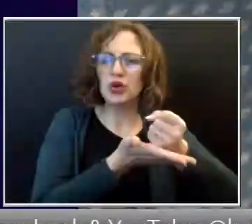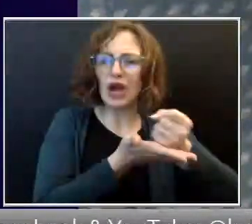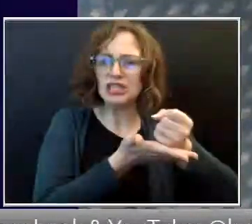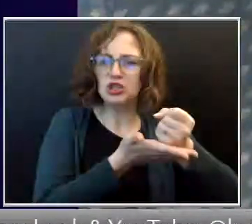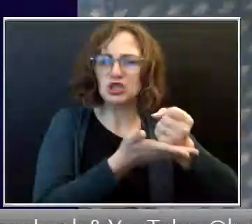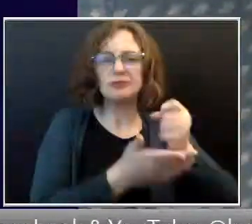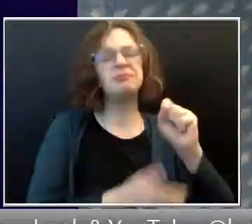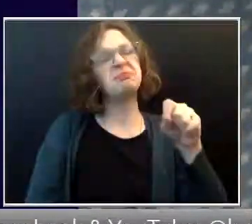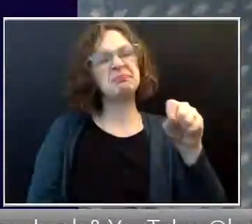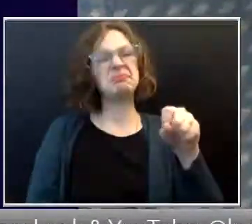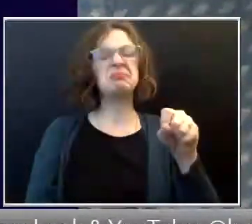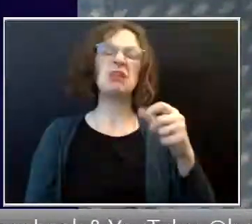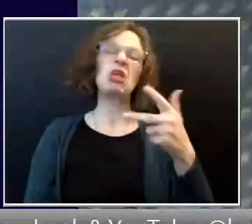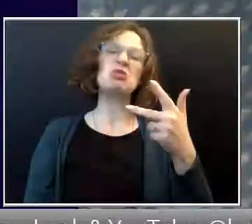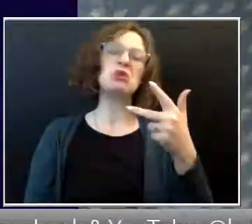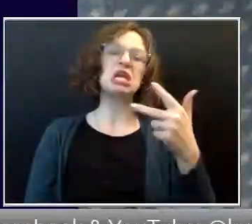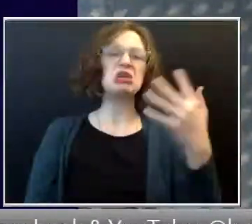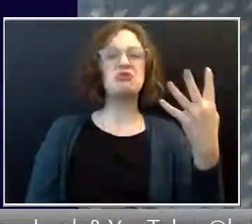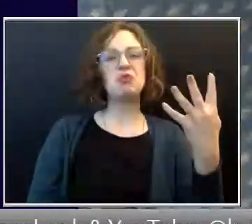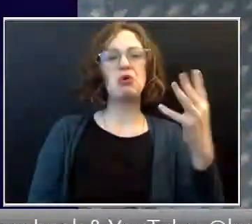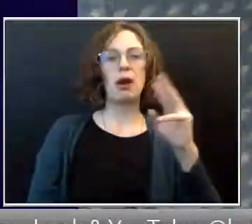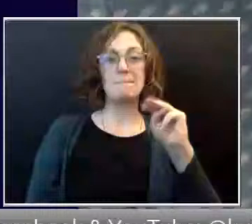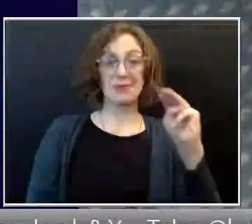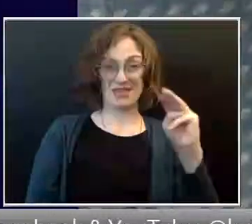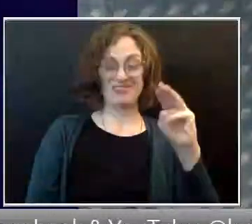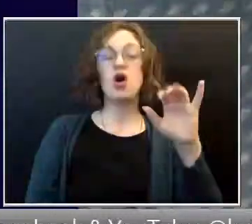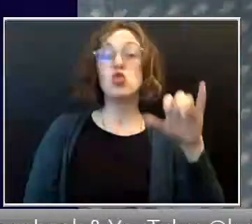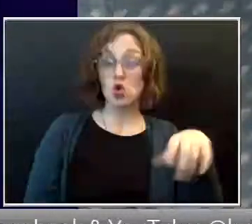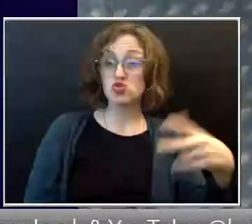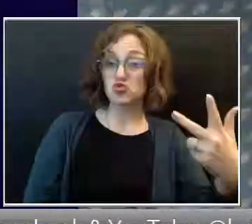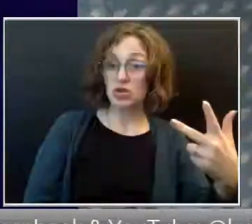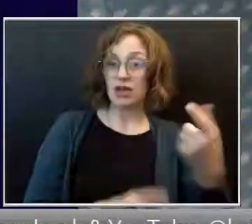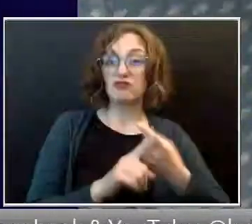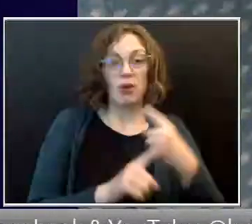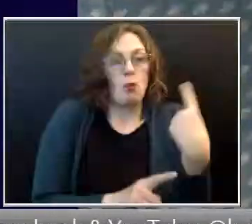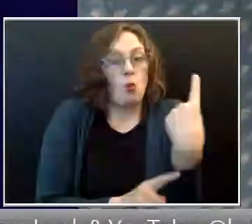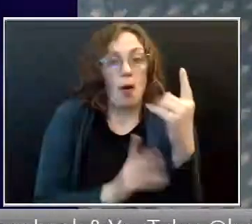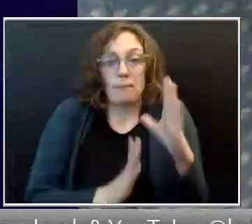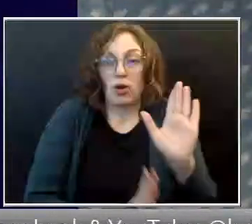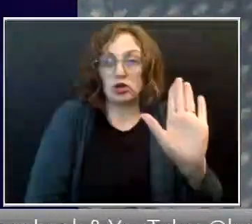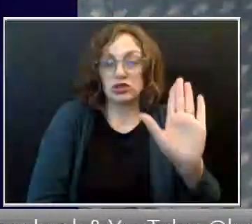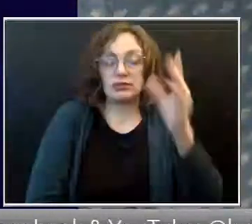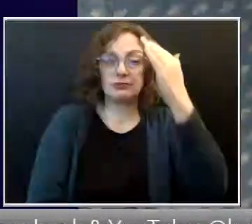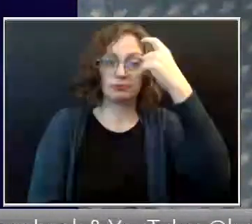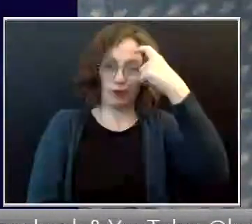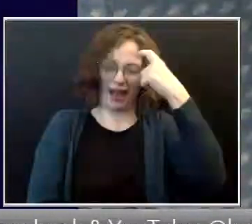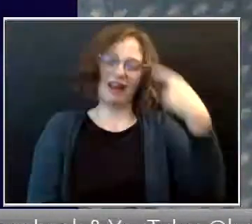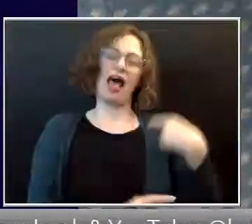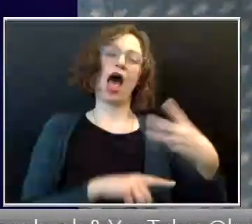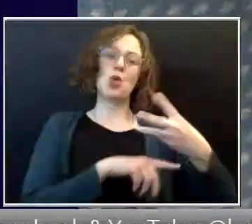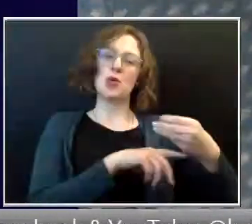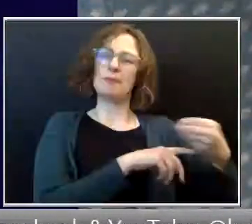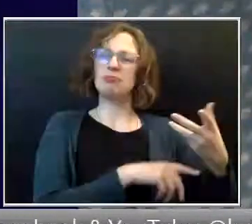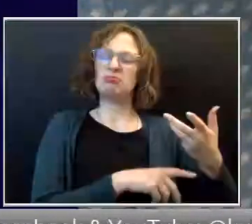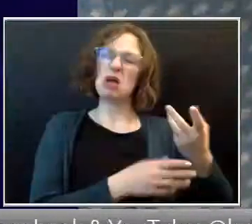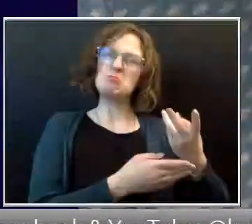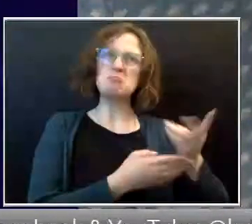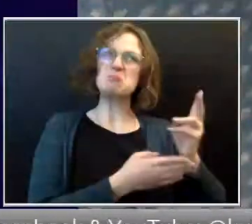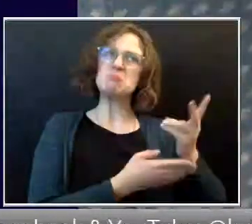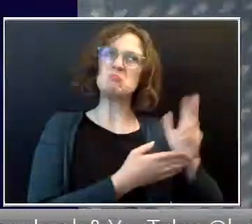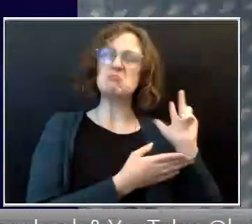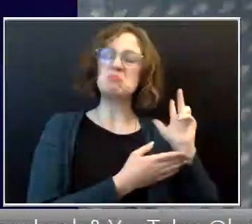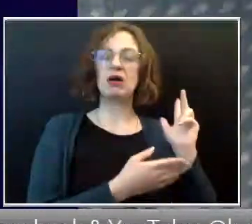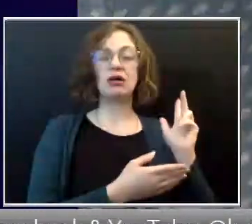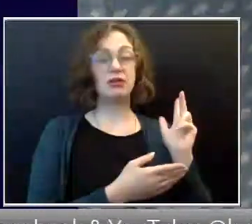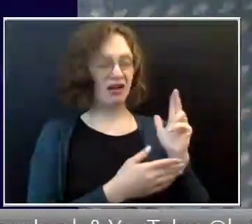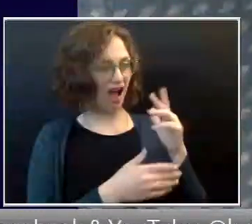these are 3 clots from one person's brain that I took out a couple weeks ago when I was on call. How often do you do this? That week was